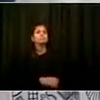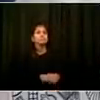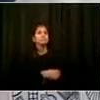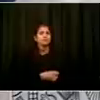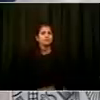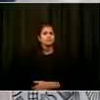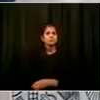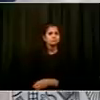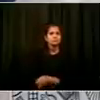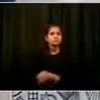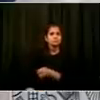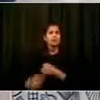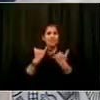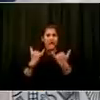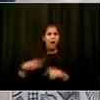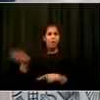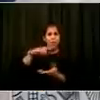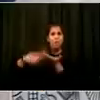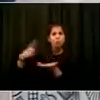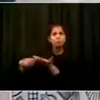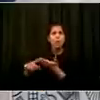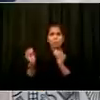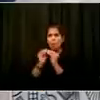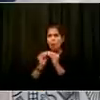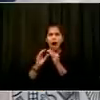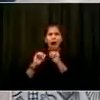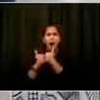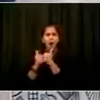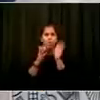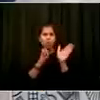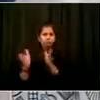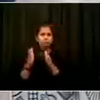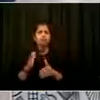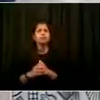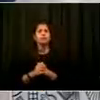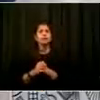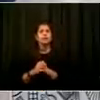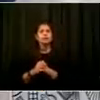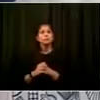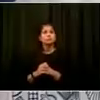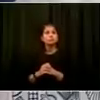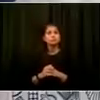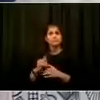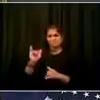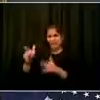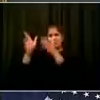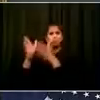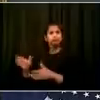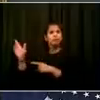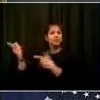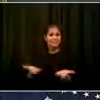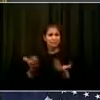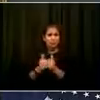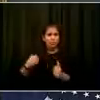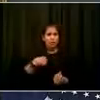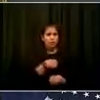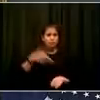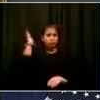about what equitable ownership will look like in affordable housing is our Commissioner for HPD, Louise Carroll.